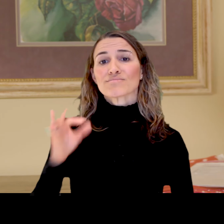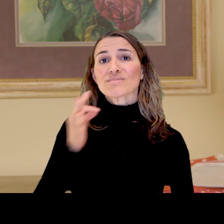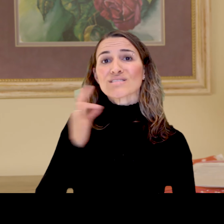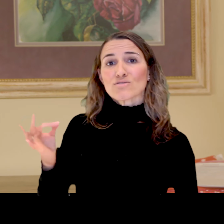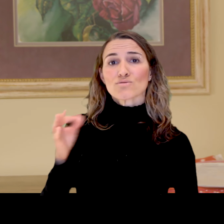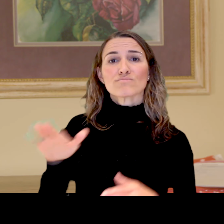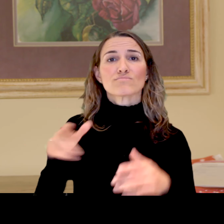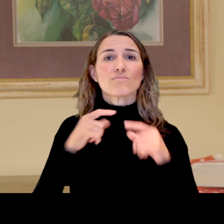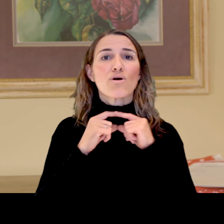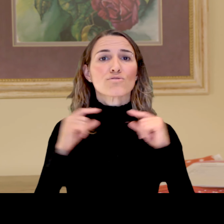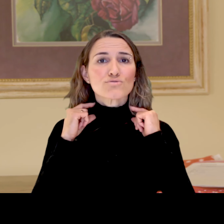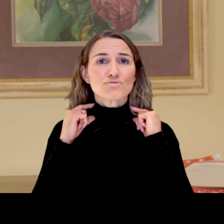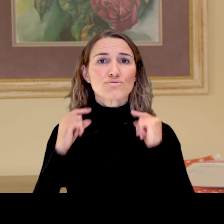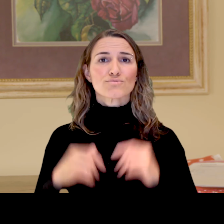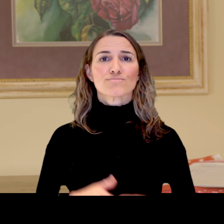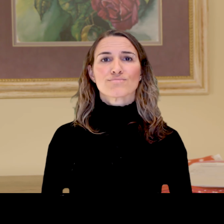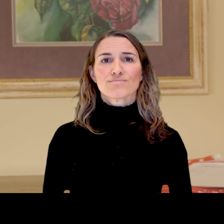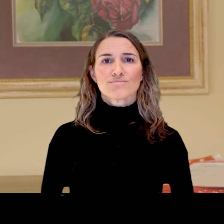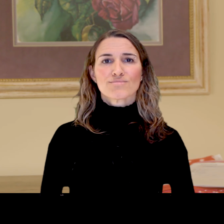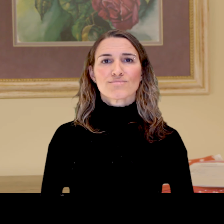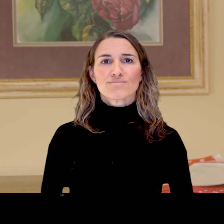her leash and a collar,